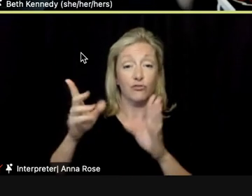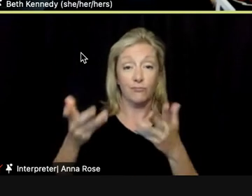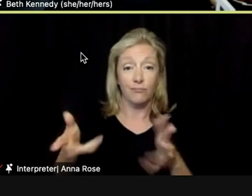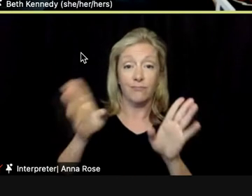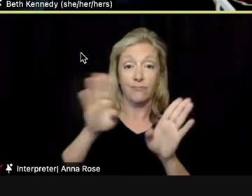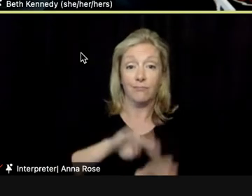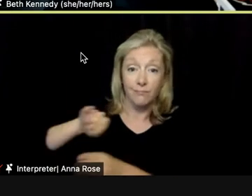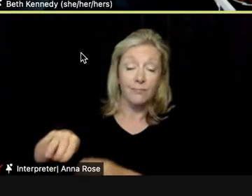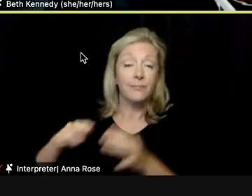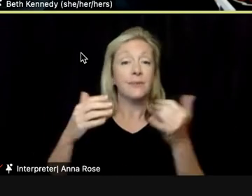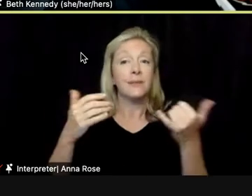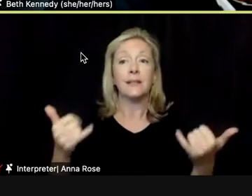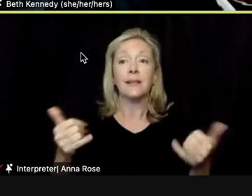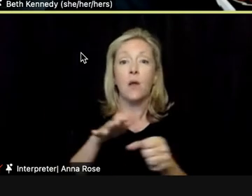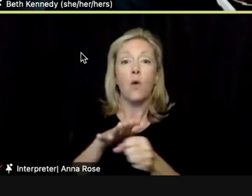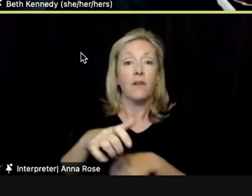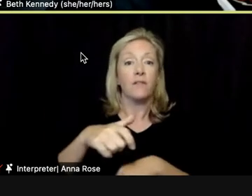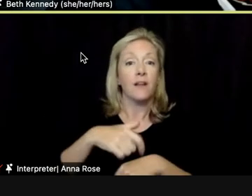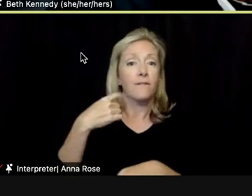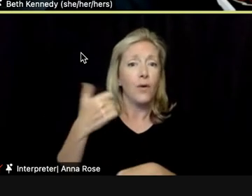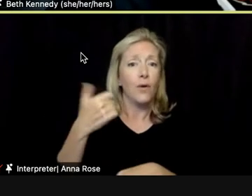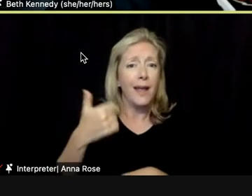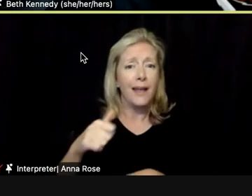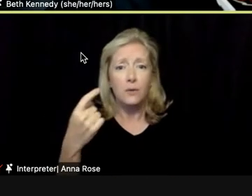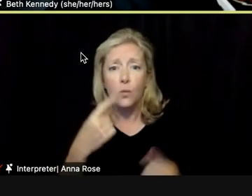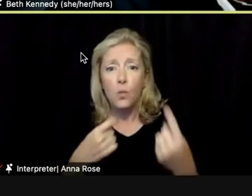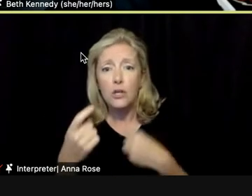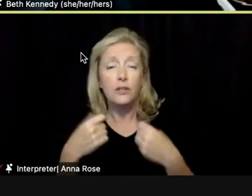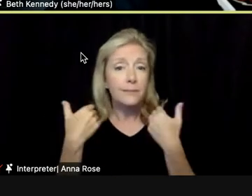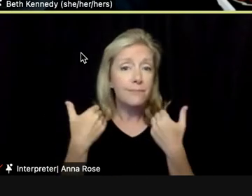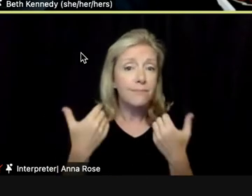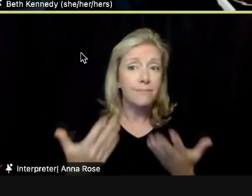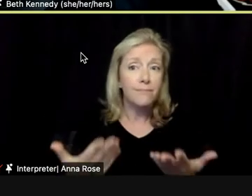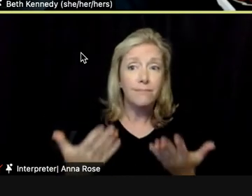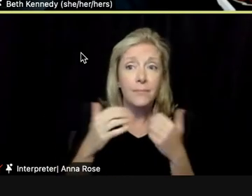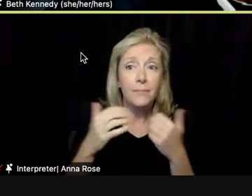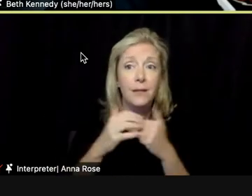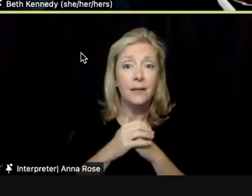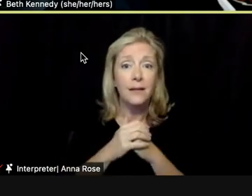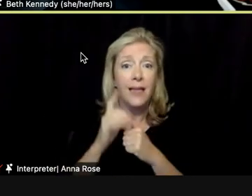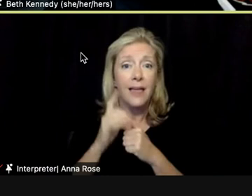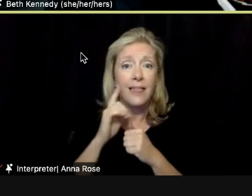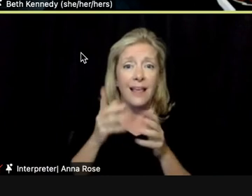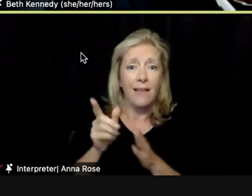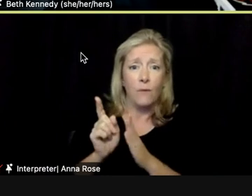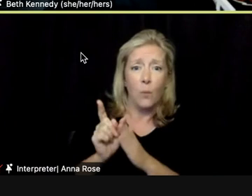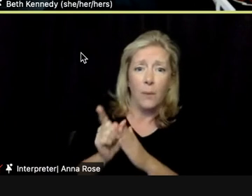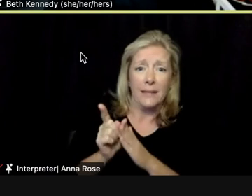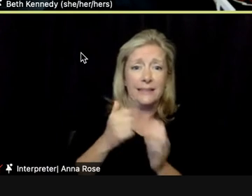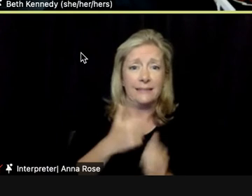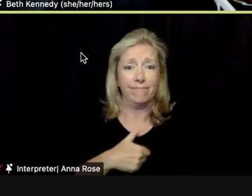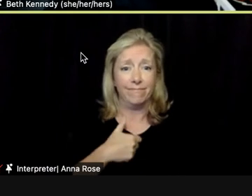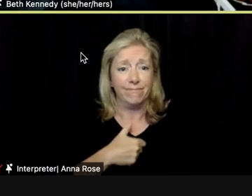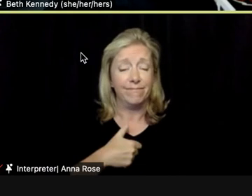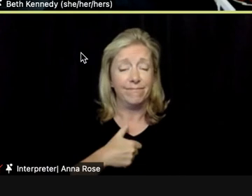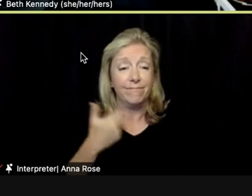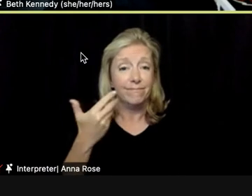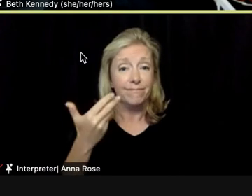I did want to leave in time just in case there were questions and answers, but like, I think there's 1 minute.